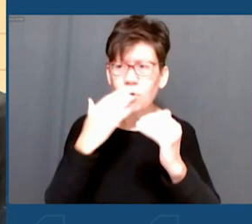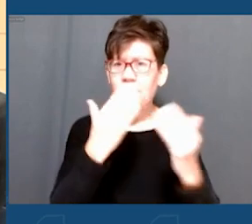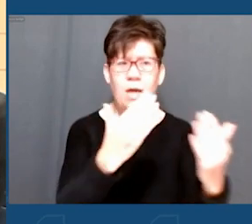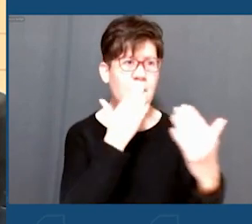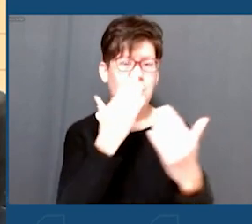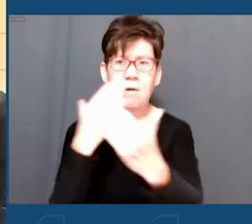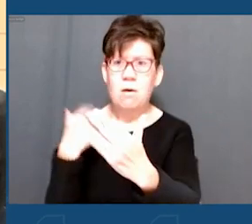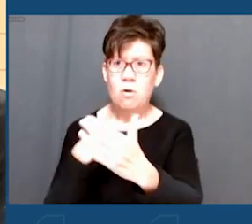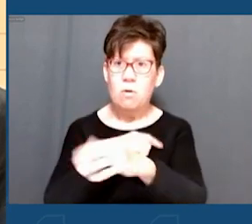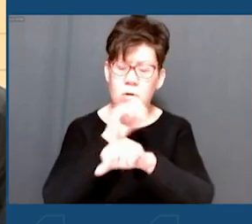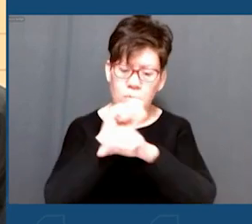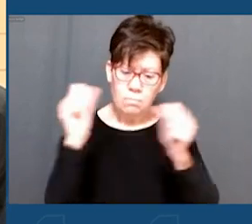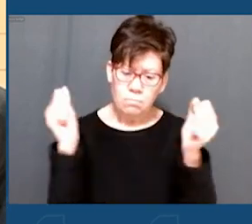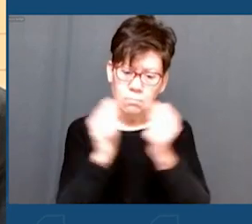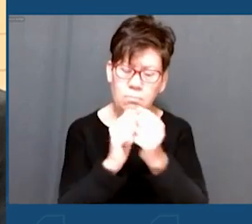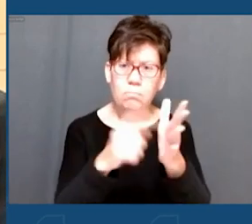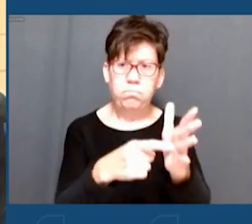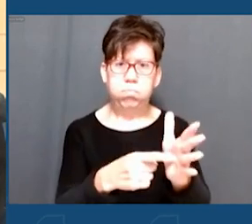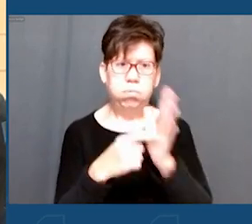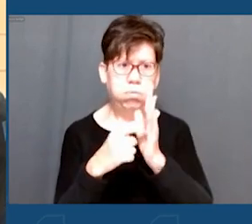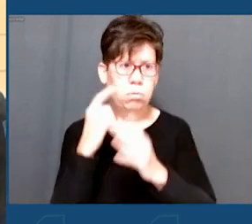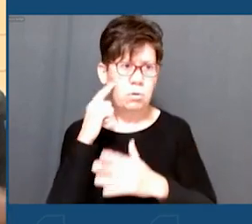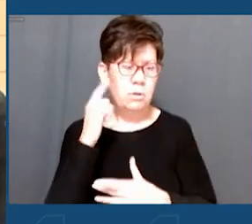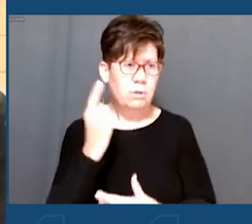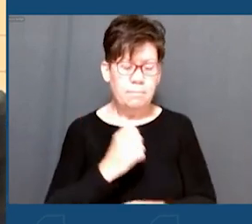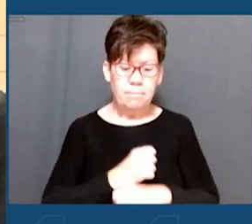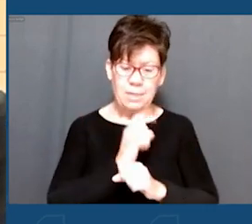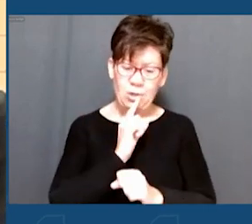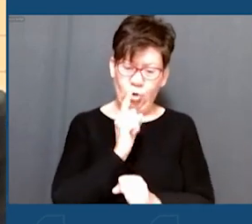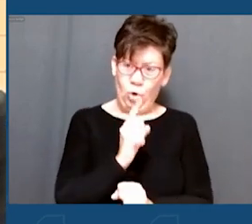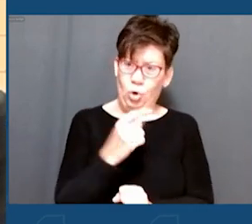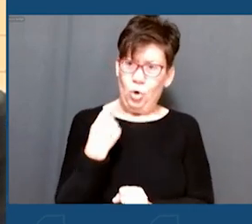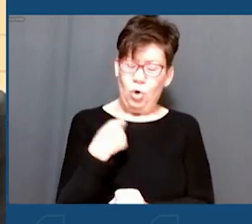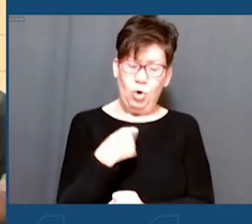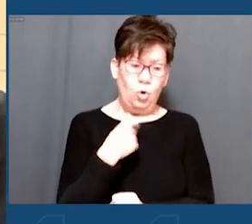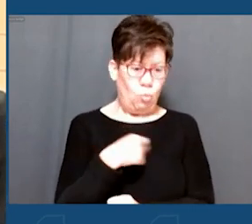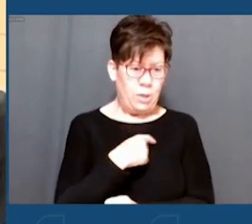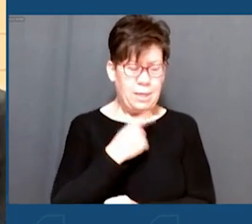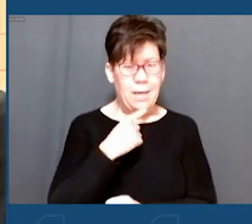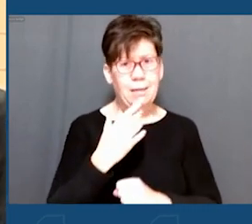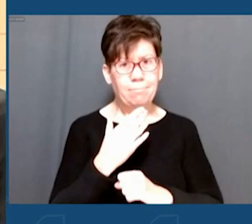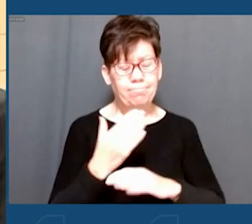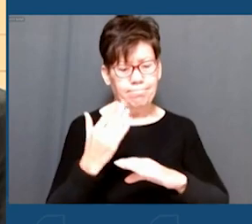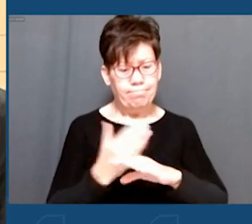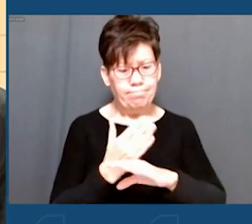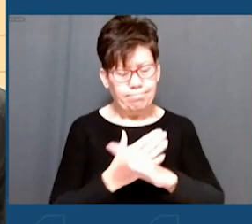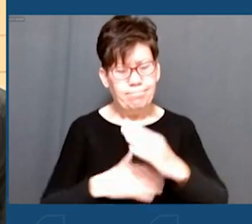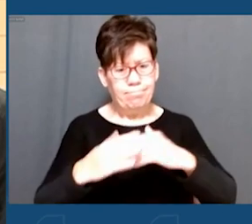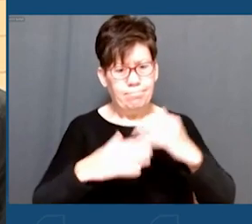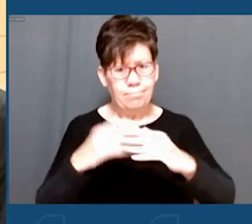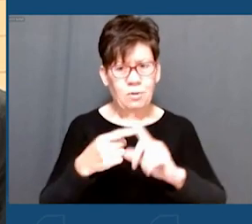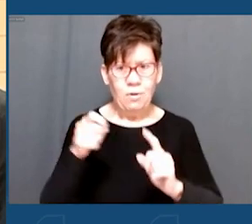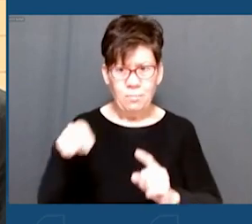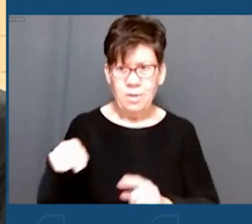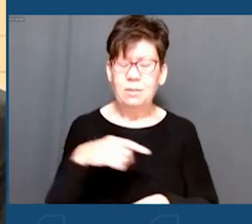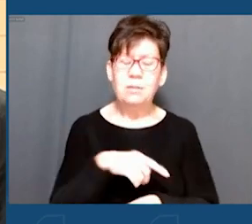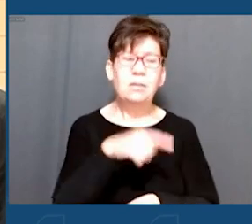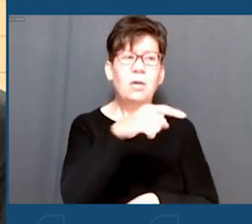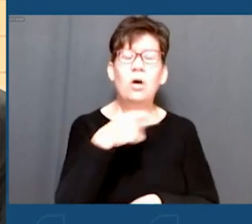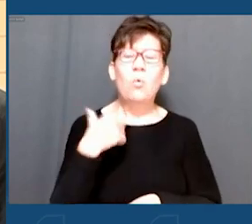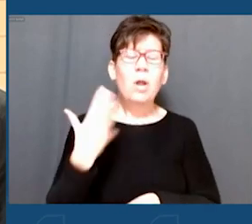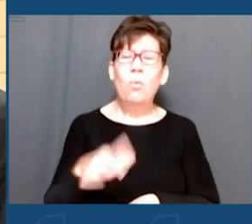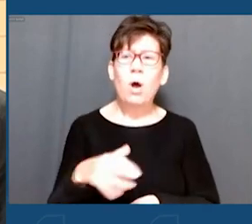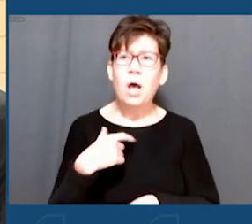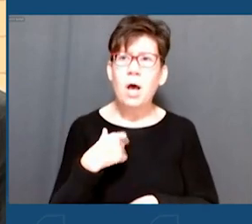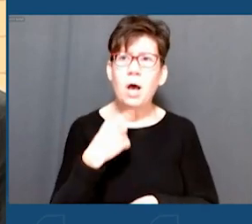collectively together to ensure that we can truly build back. As the congressmember alluded to, we don't want to keep going back and forth and giving